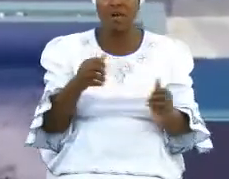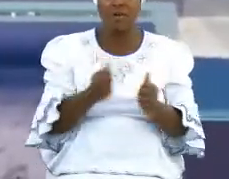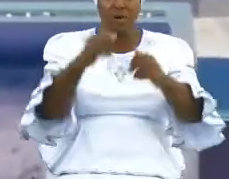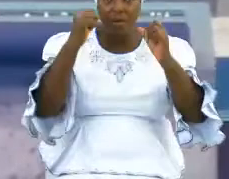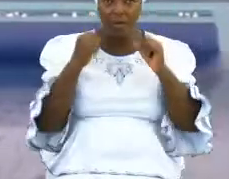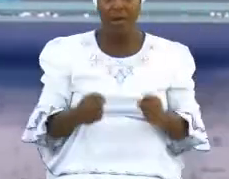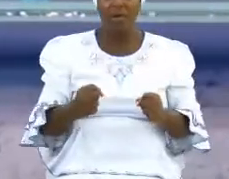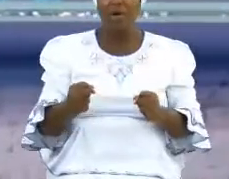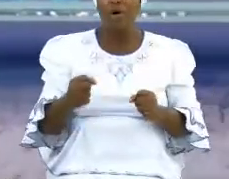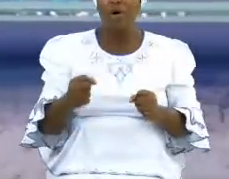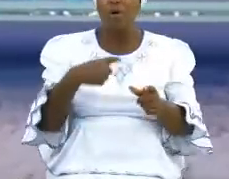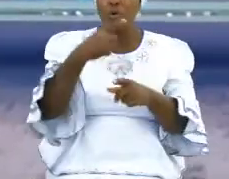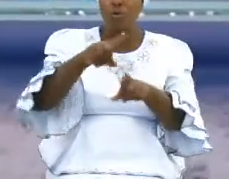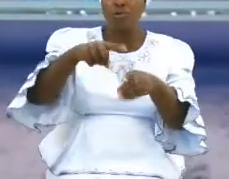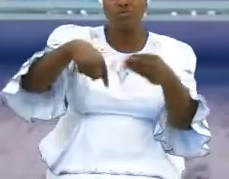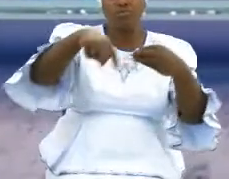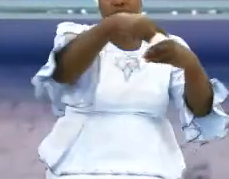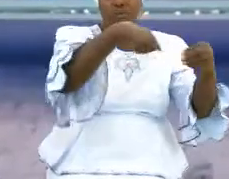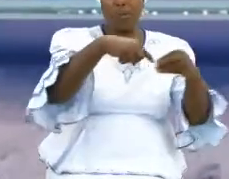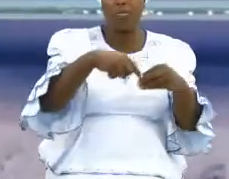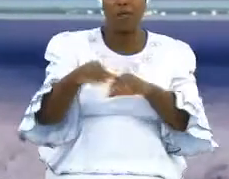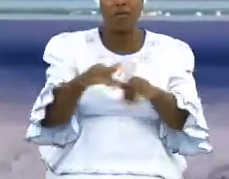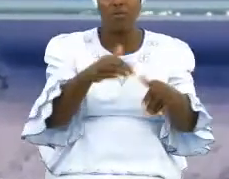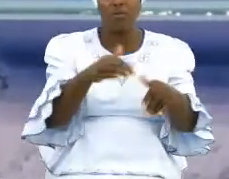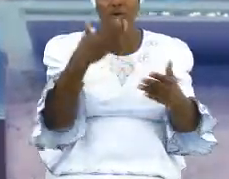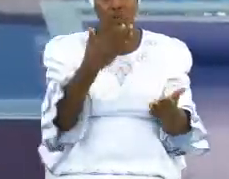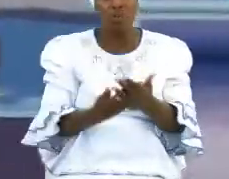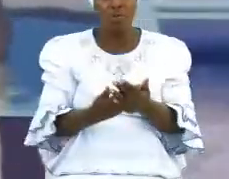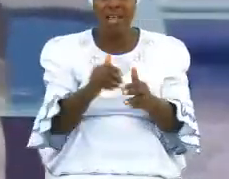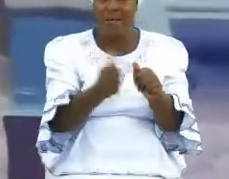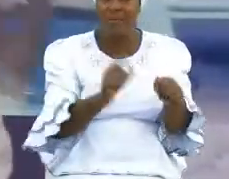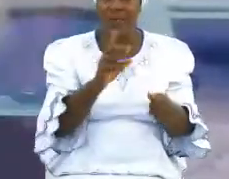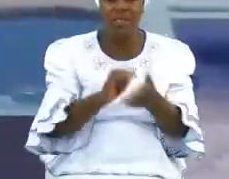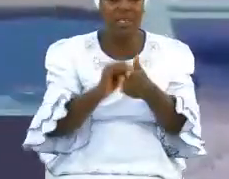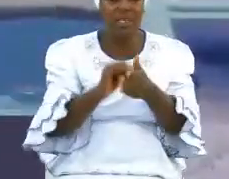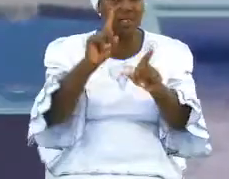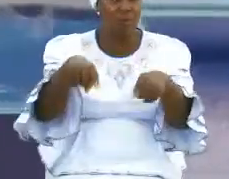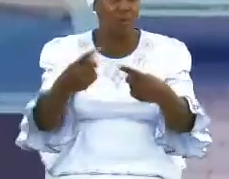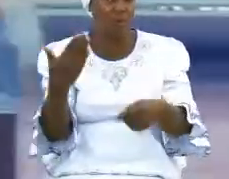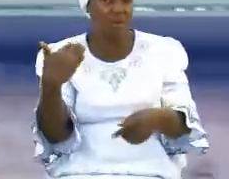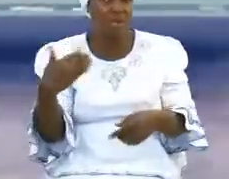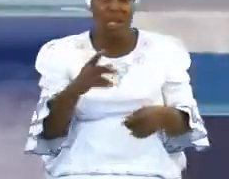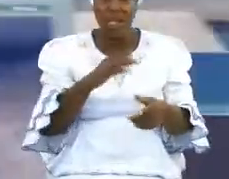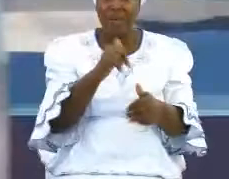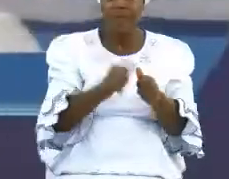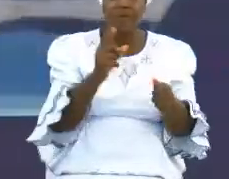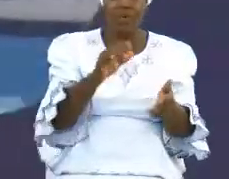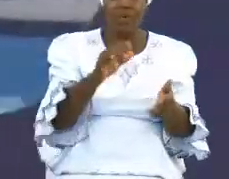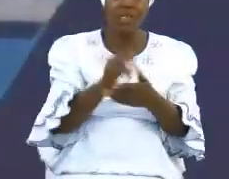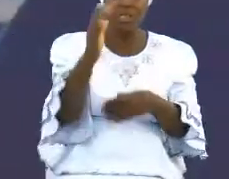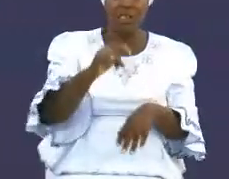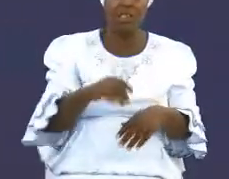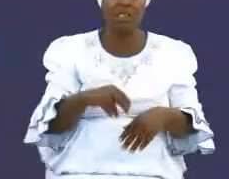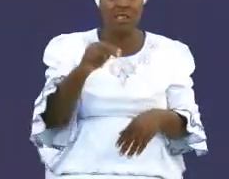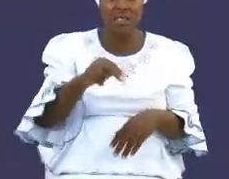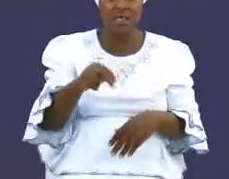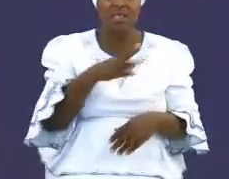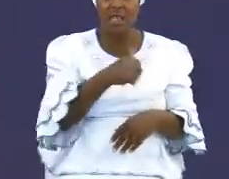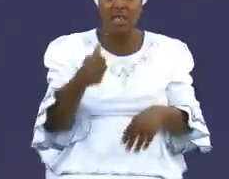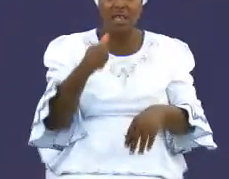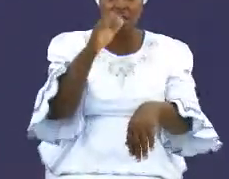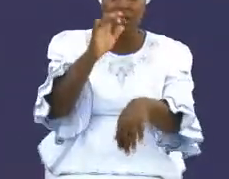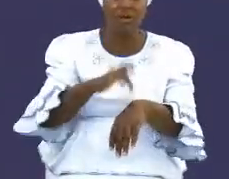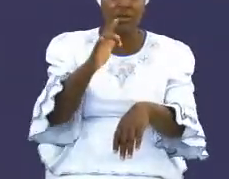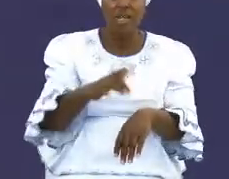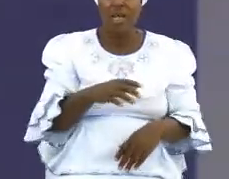went about doing good everywhere he went. Everyone that needed a touch,